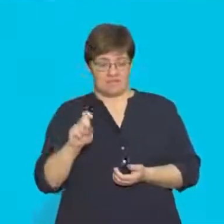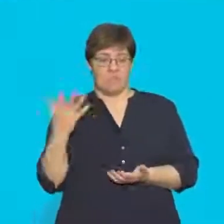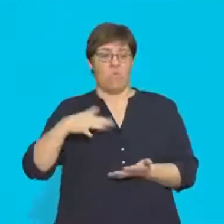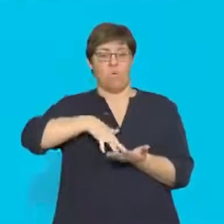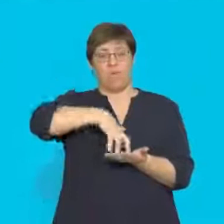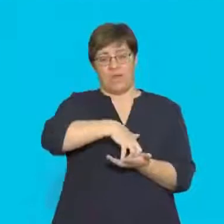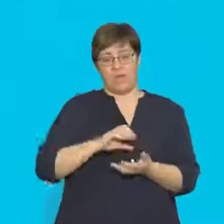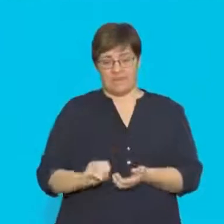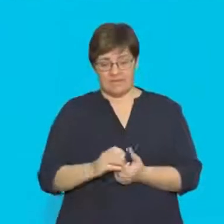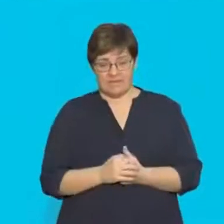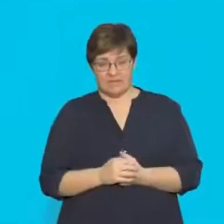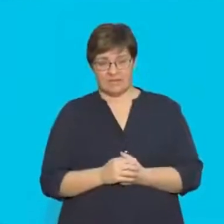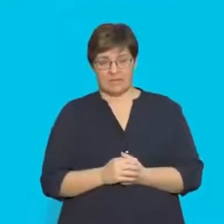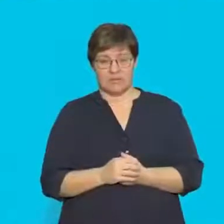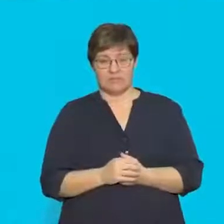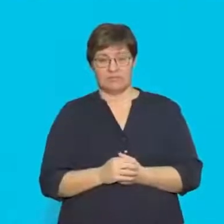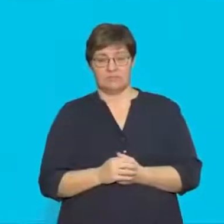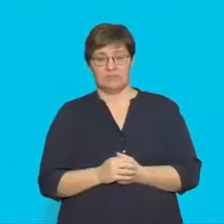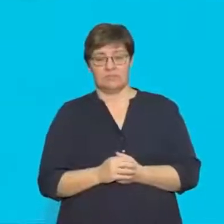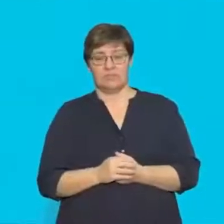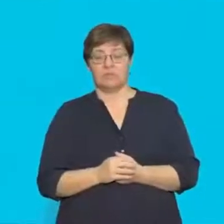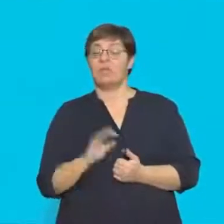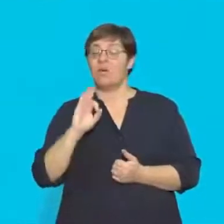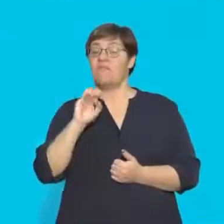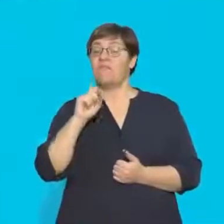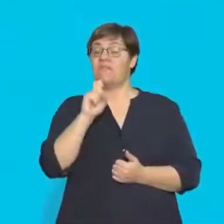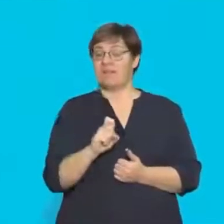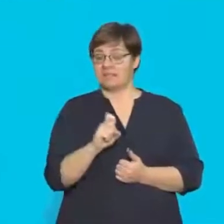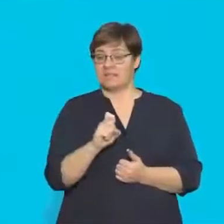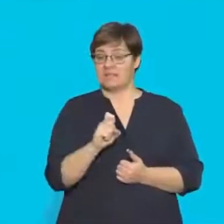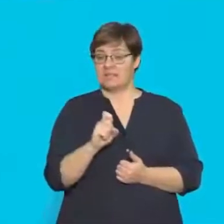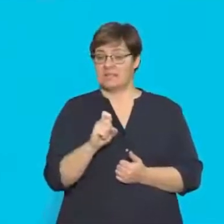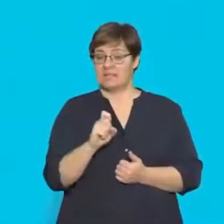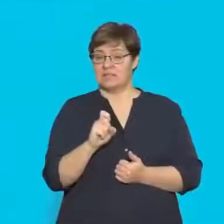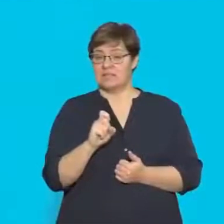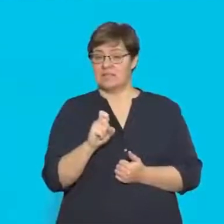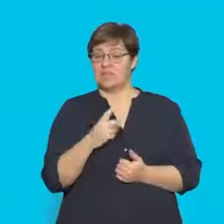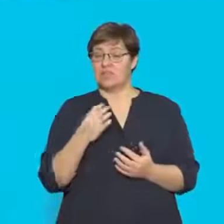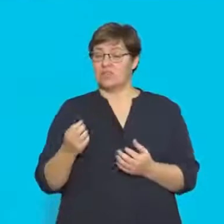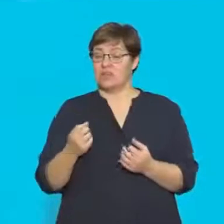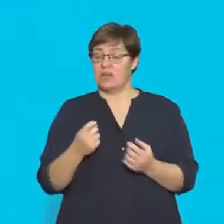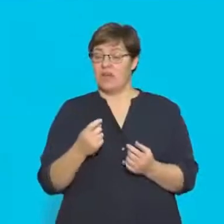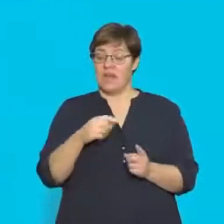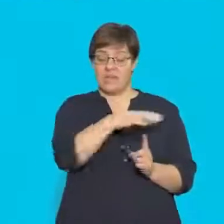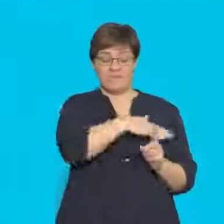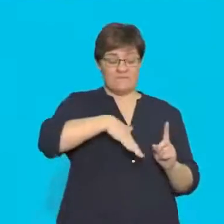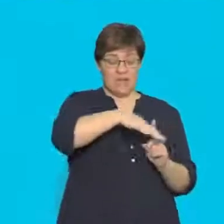flux is weaker. The important thing about magnetic flux is not only that it's the field